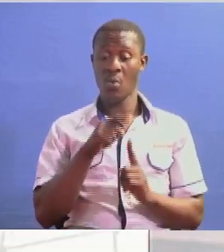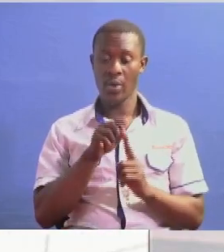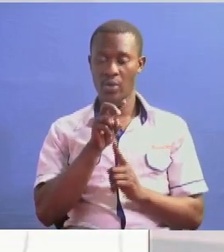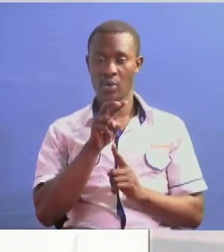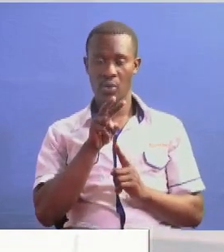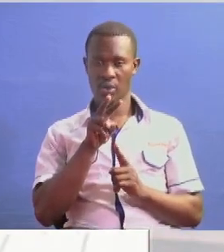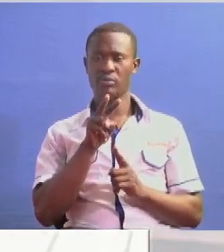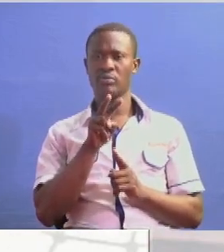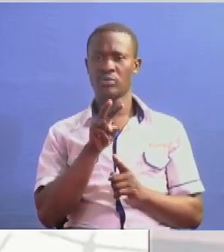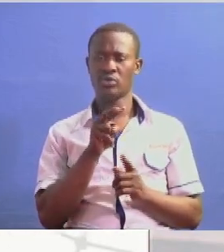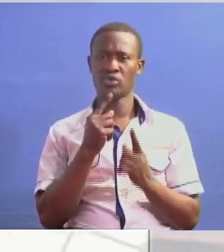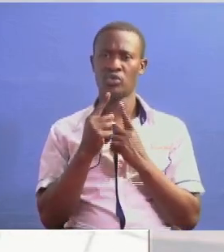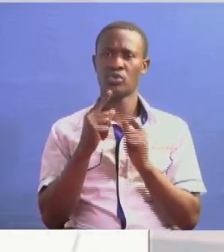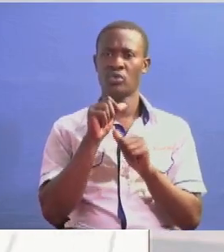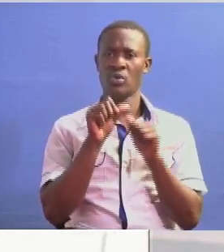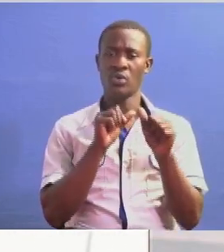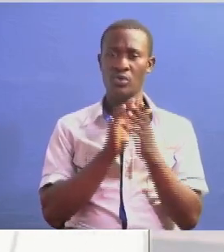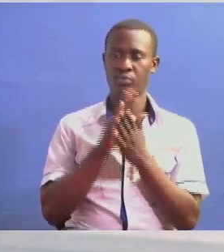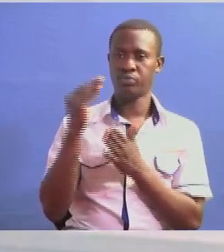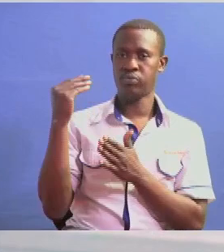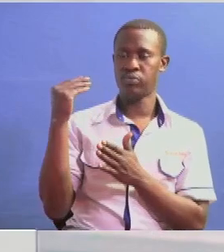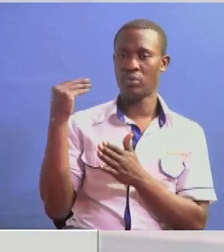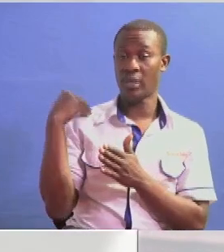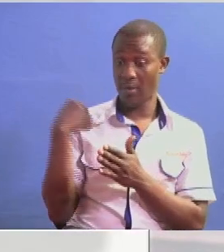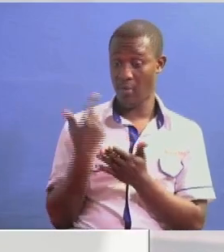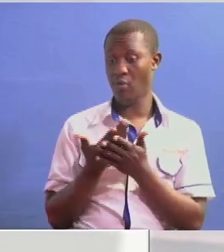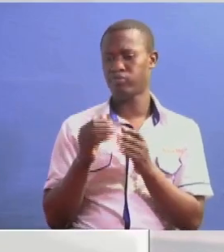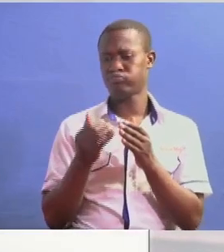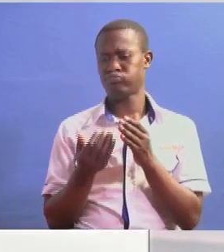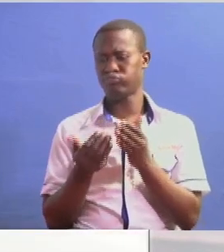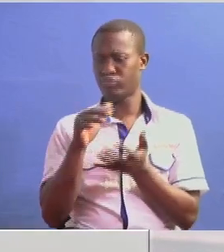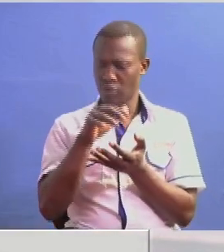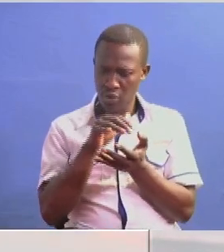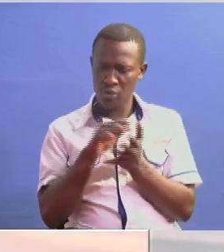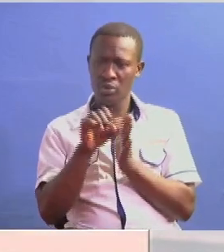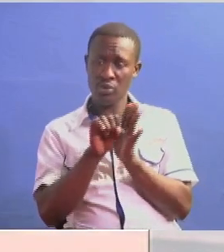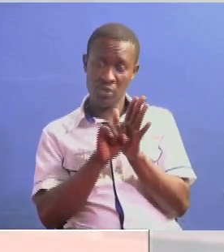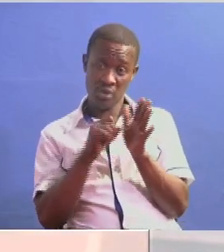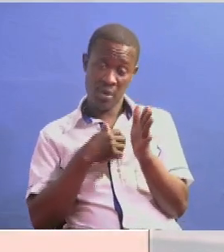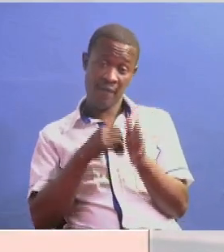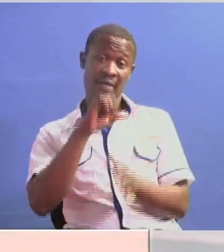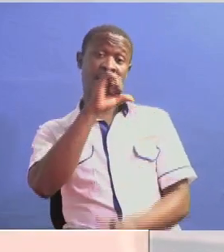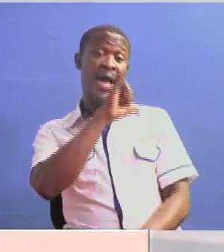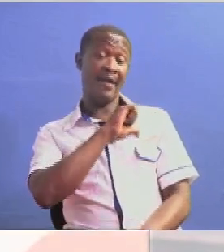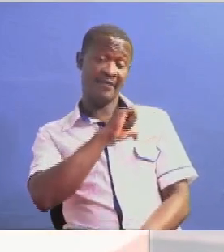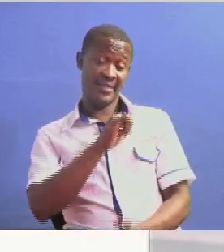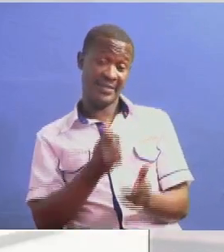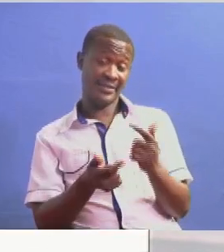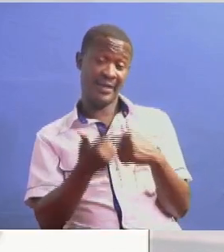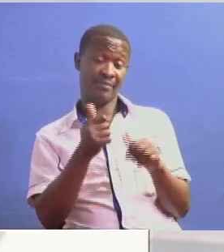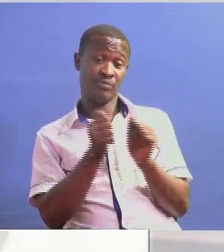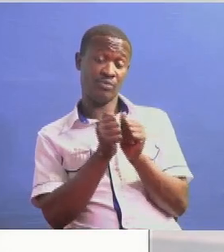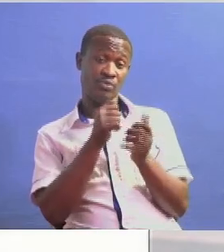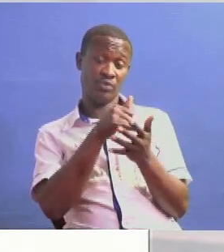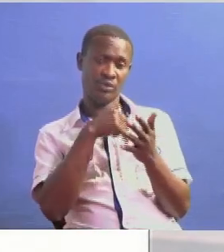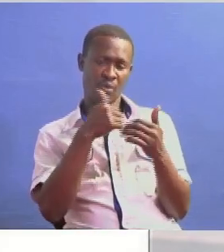at... when you talk about, the number of reduced subject and, of course, the advantages that comes with it, well,